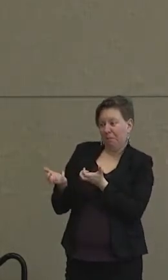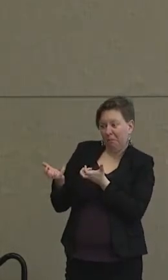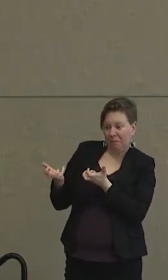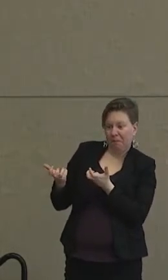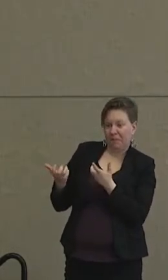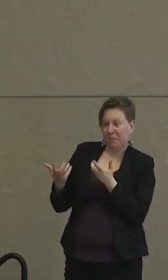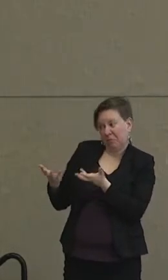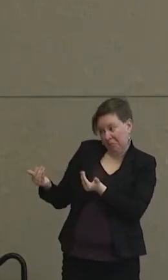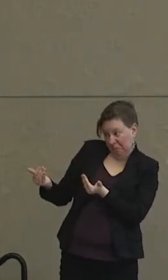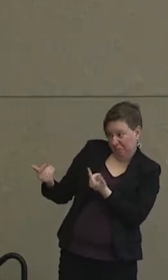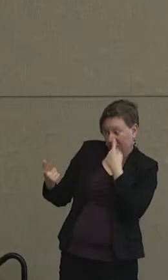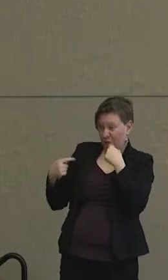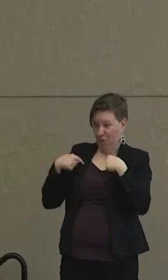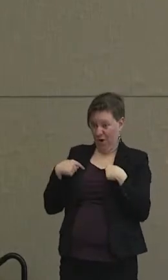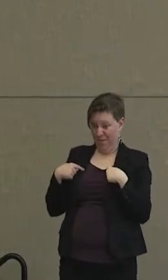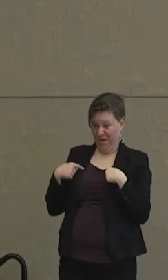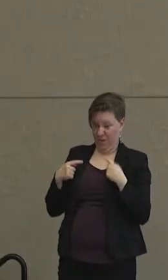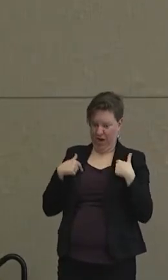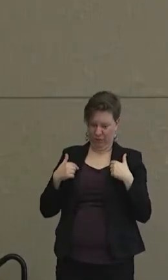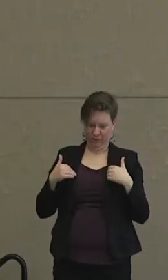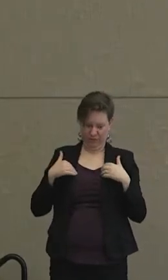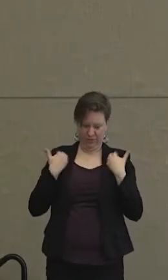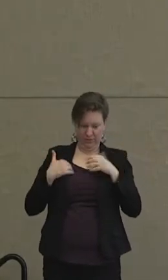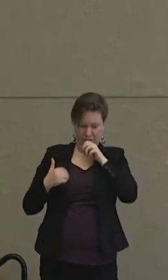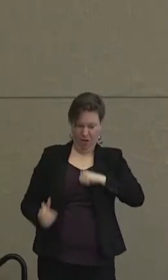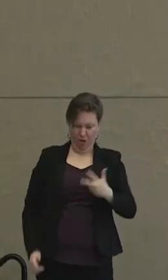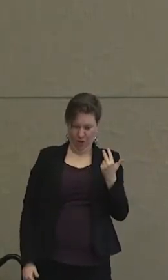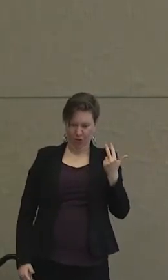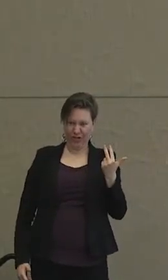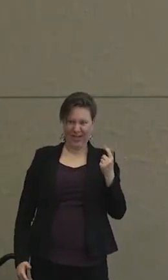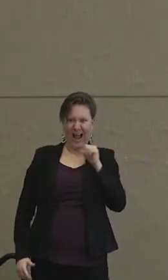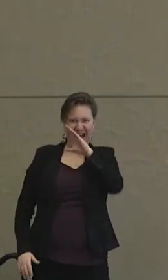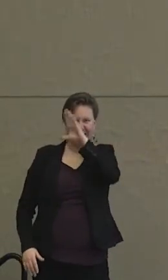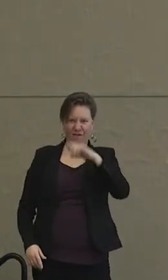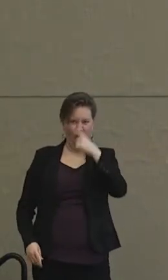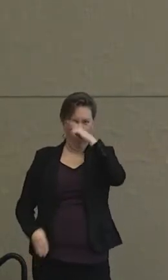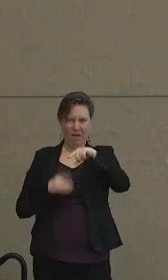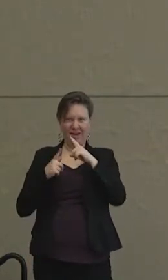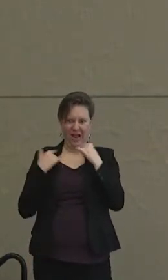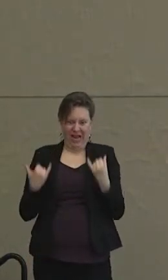that until just now. So I think a lot more men probably have had